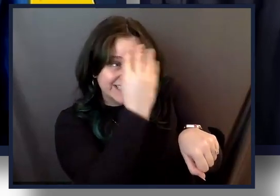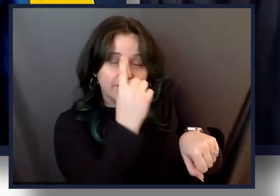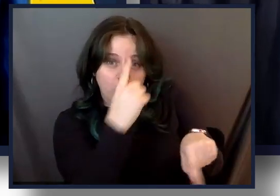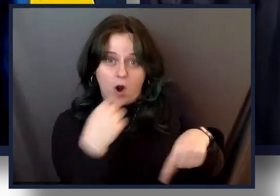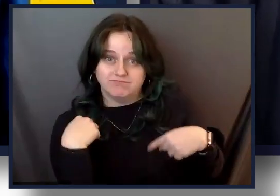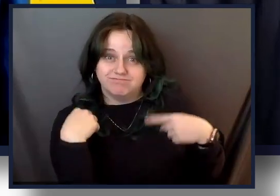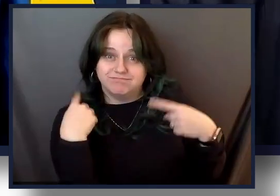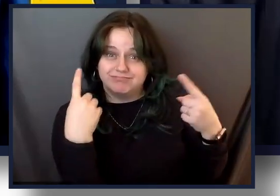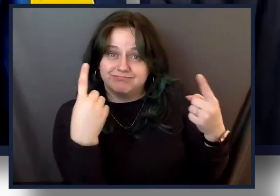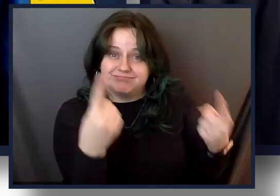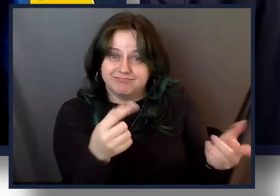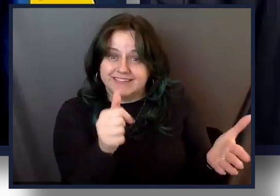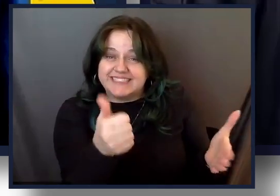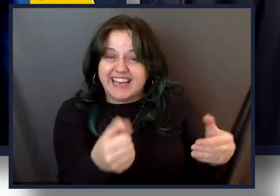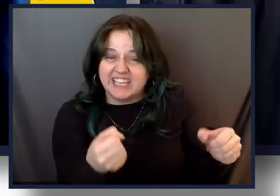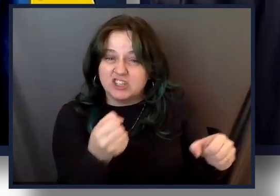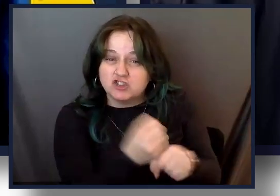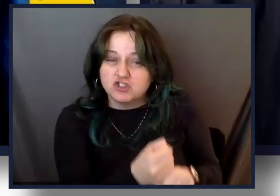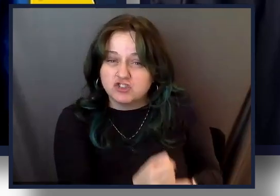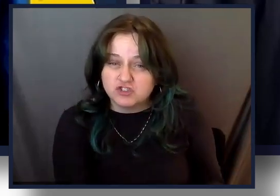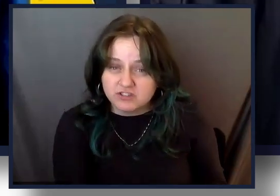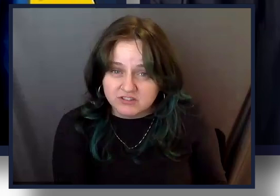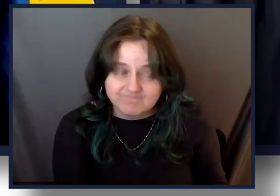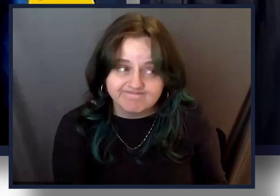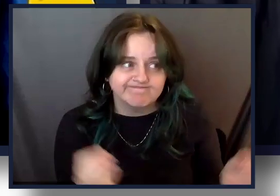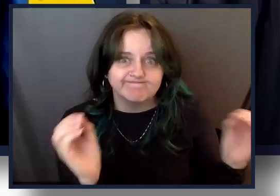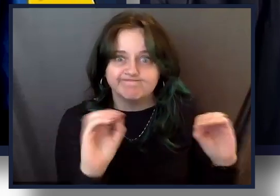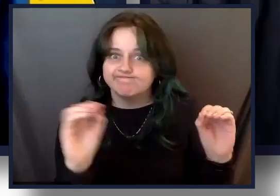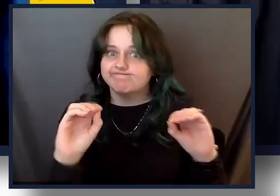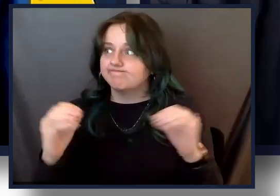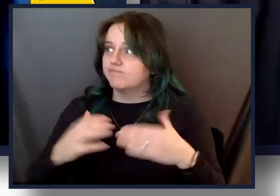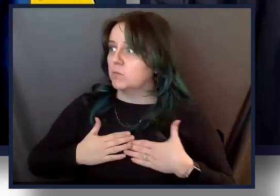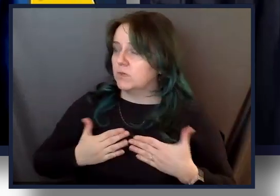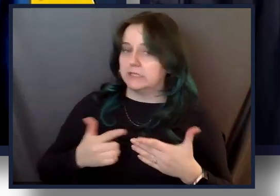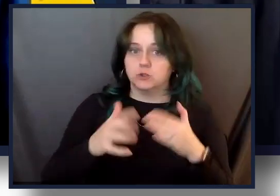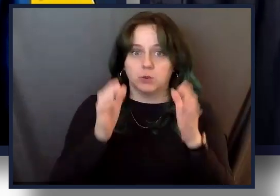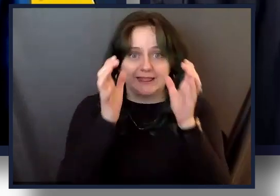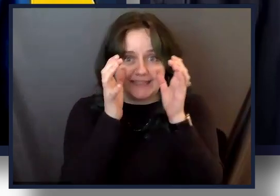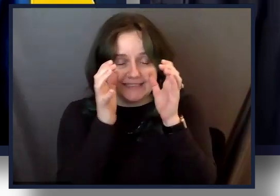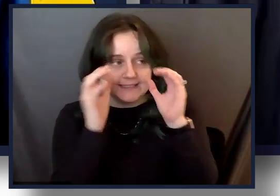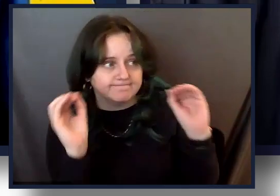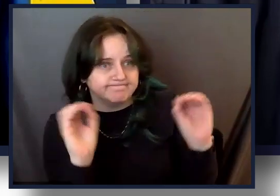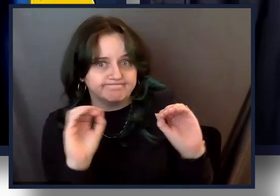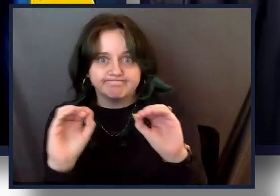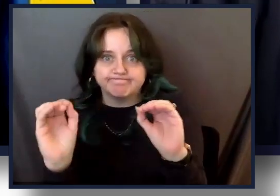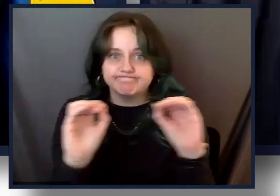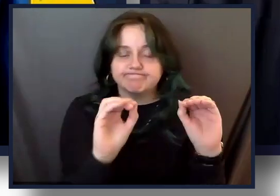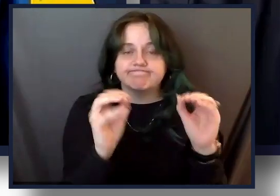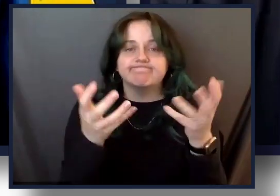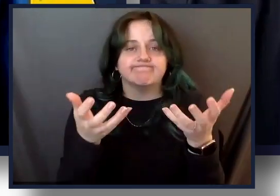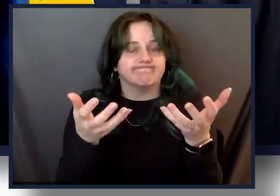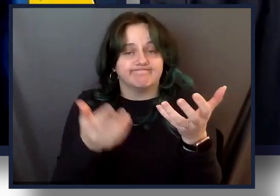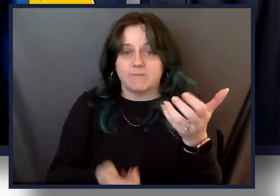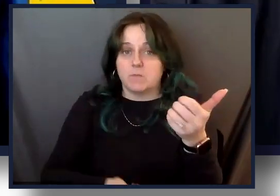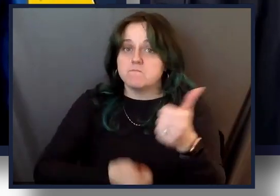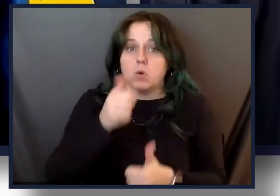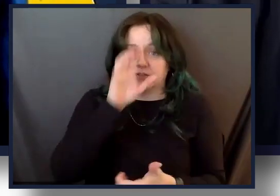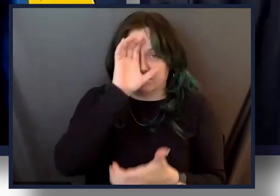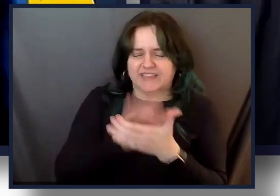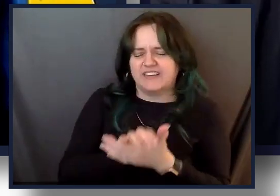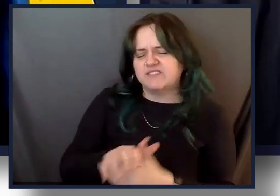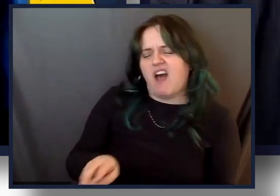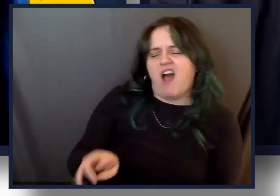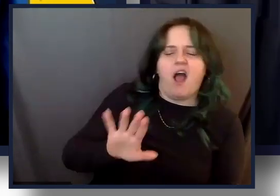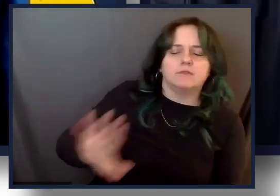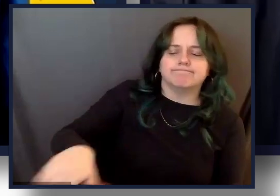and nobody wanted to listen. And many people just believed it either couldn't be